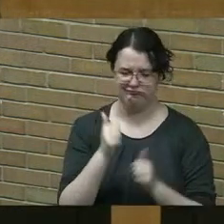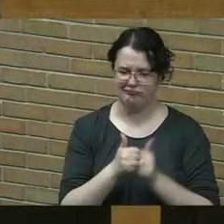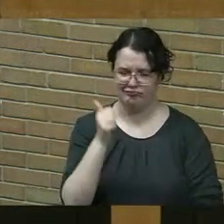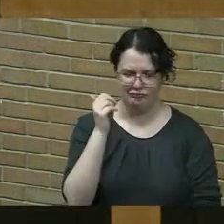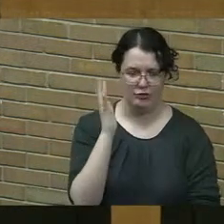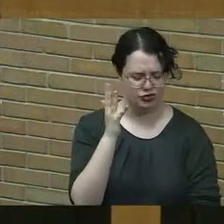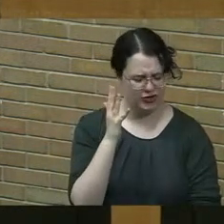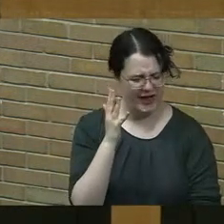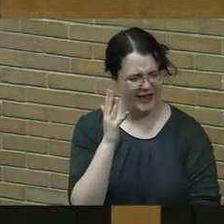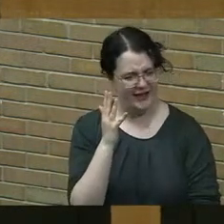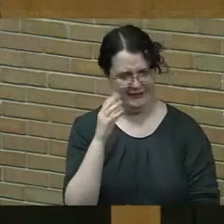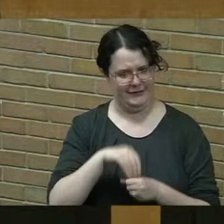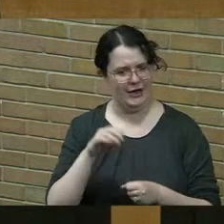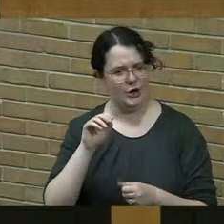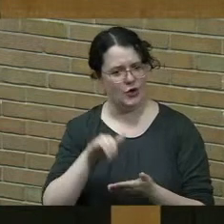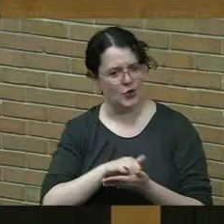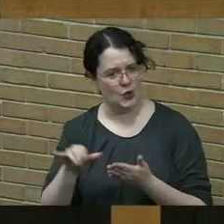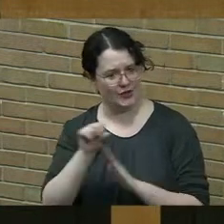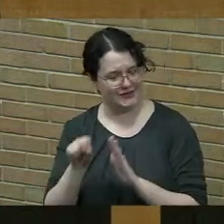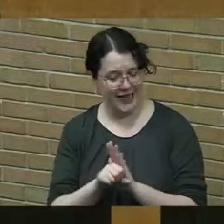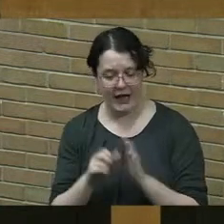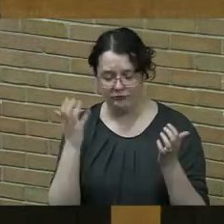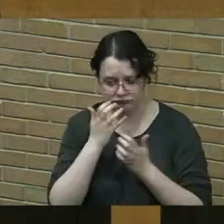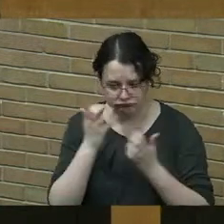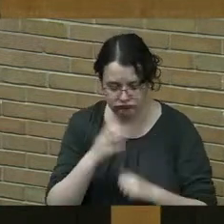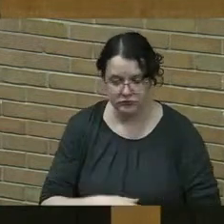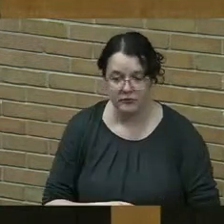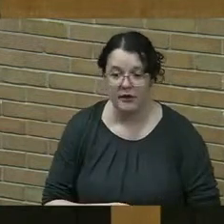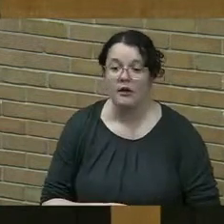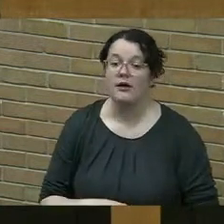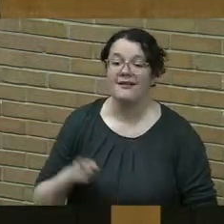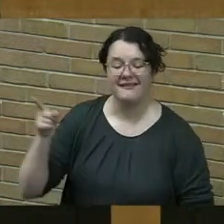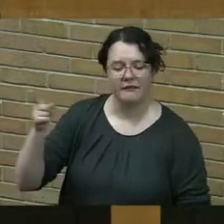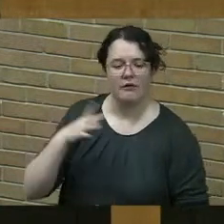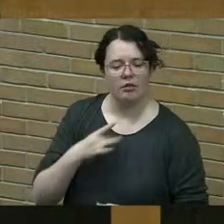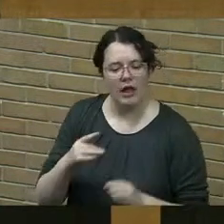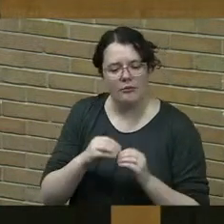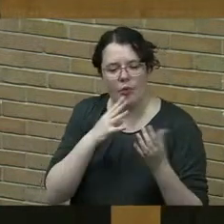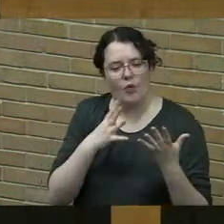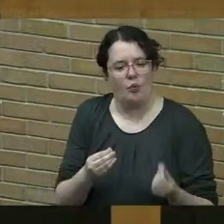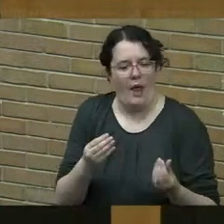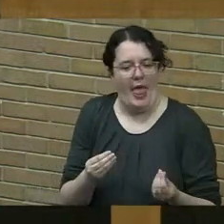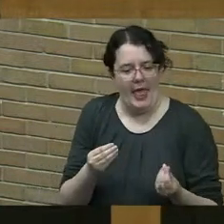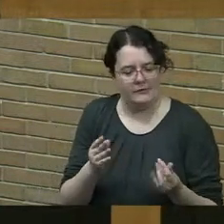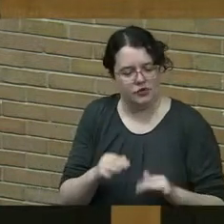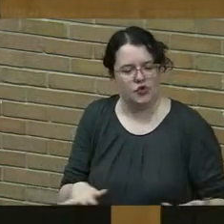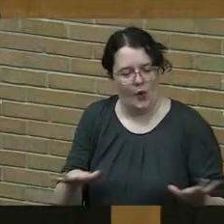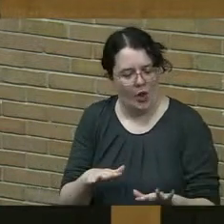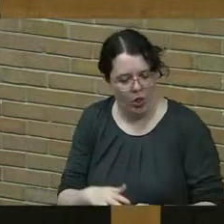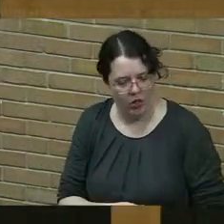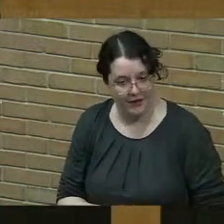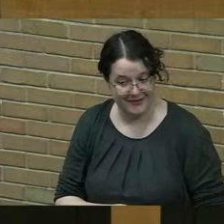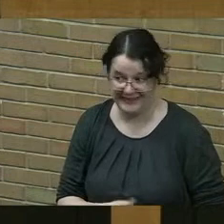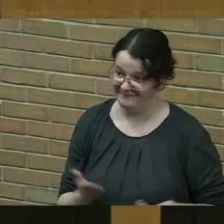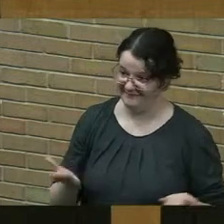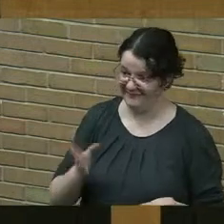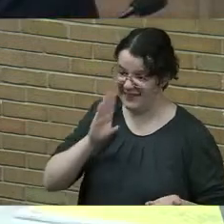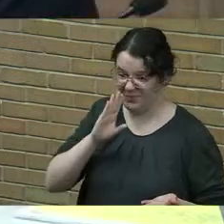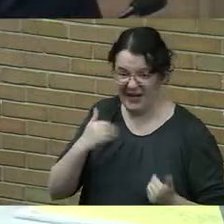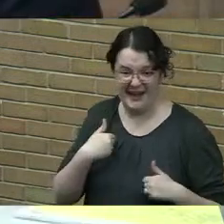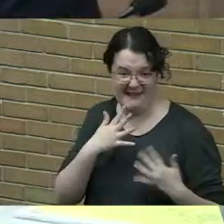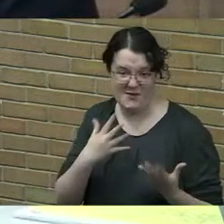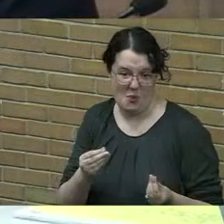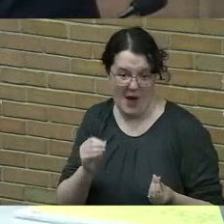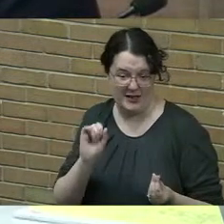particularly like wetter soils, and there are certain parts of Brighton that have a lot of those wet soils.